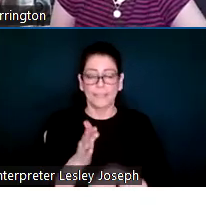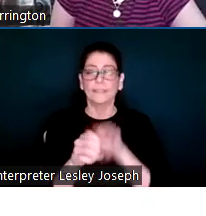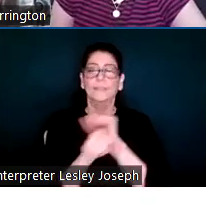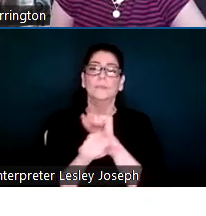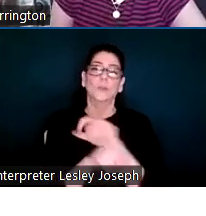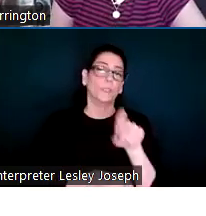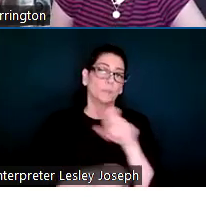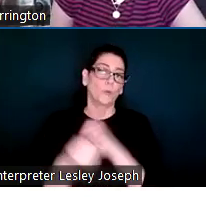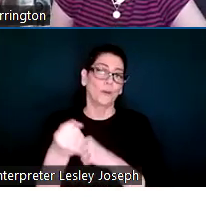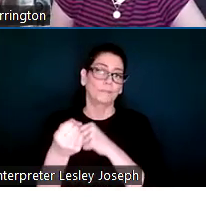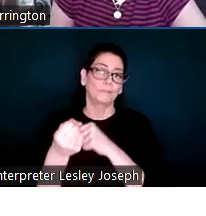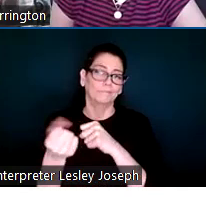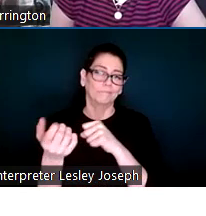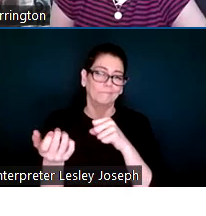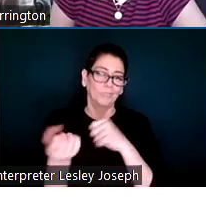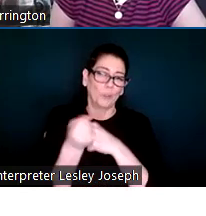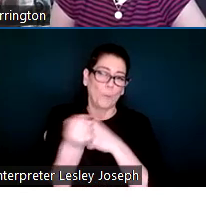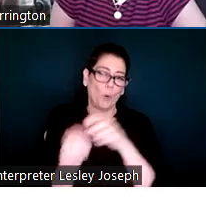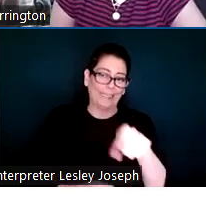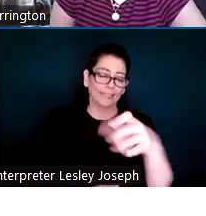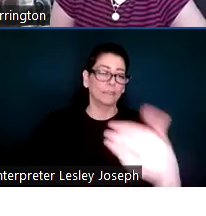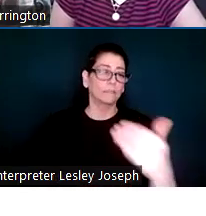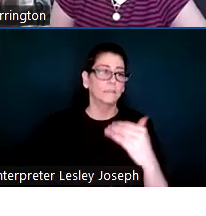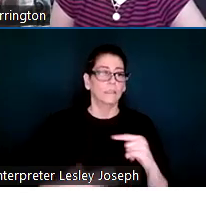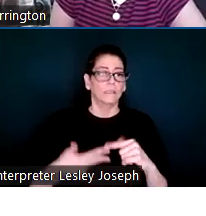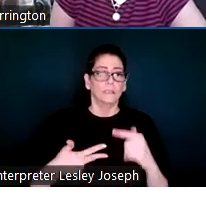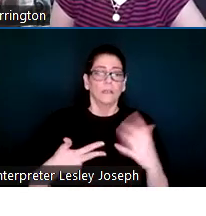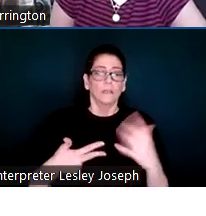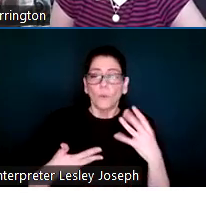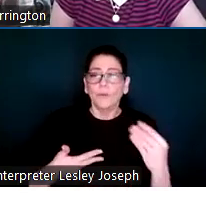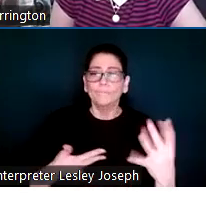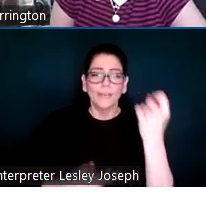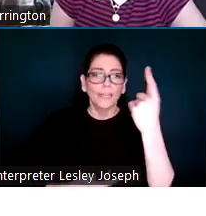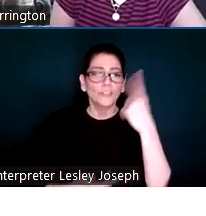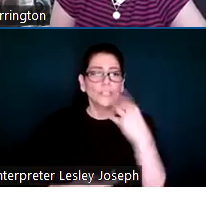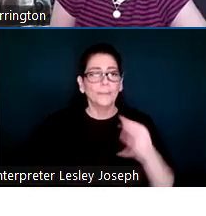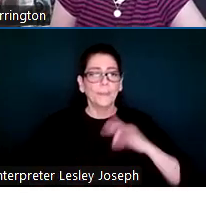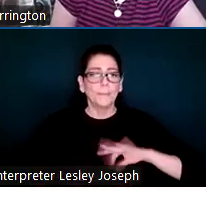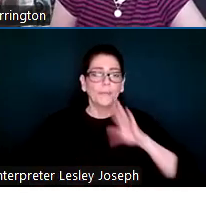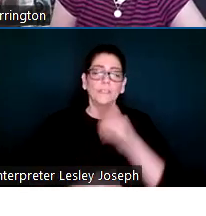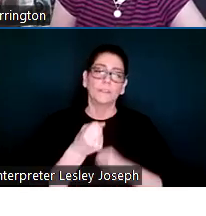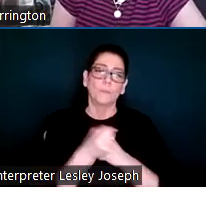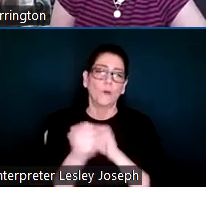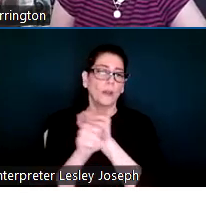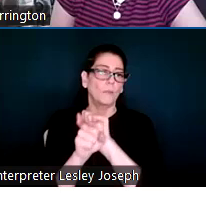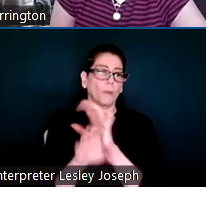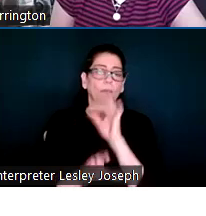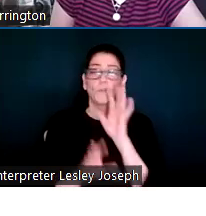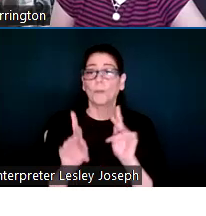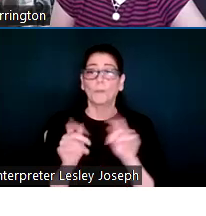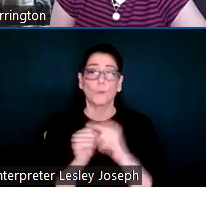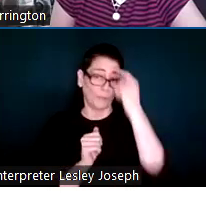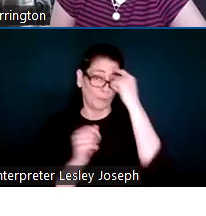with. And then we want to give an understanding of the benefits of supported employment for people with brain injury,